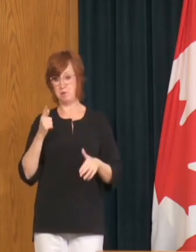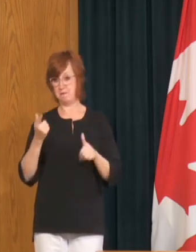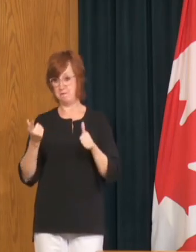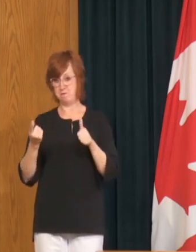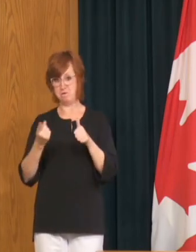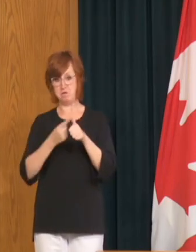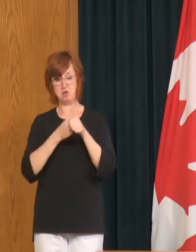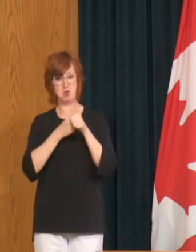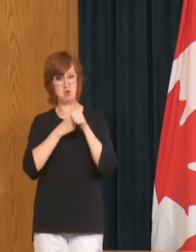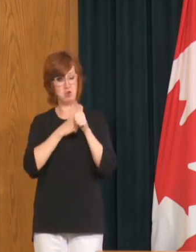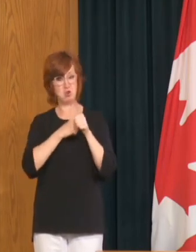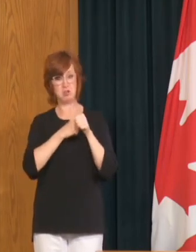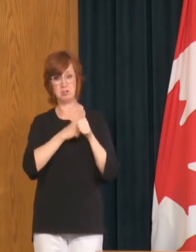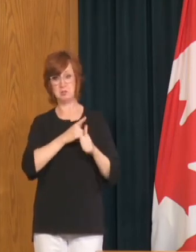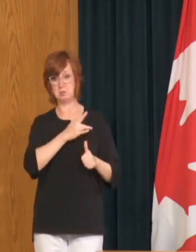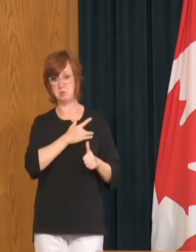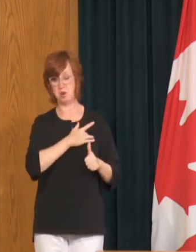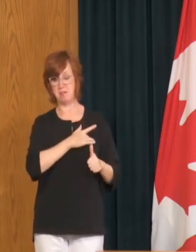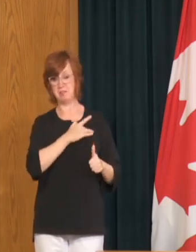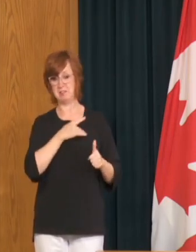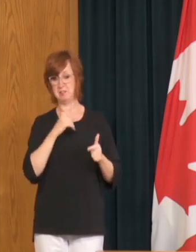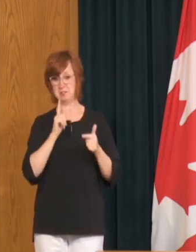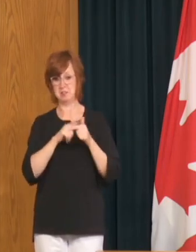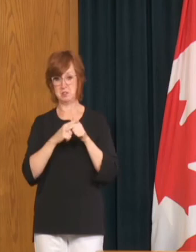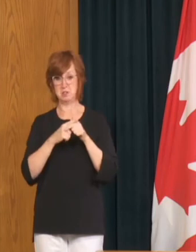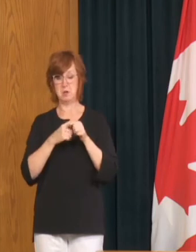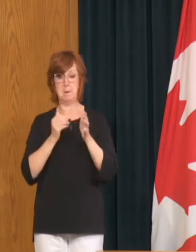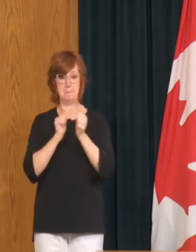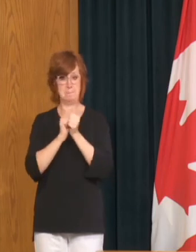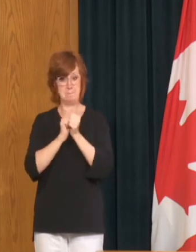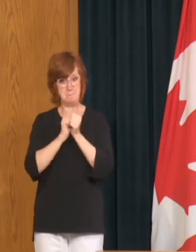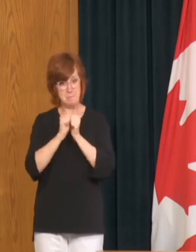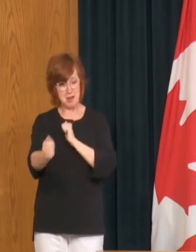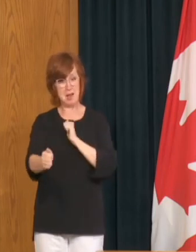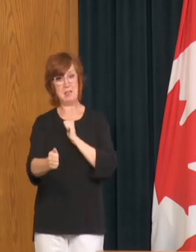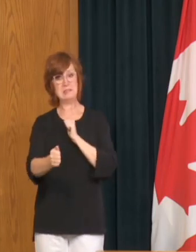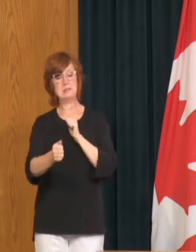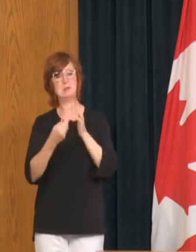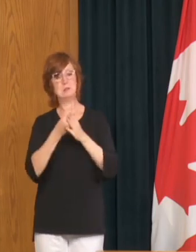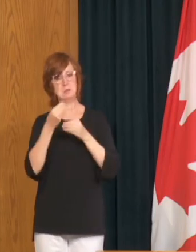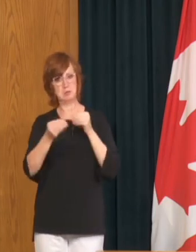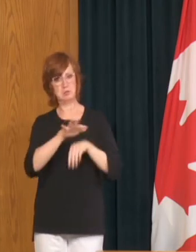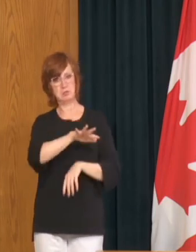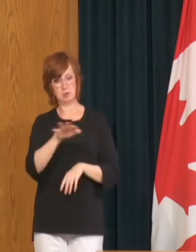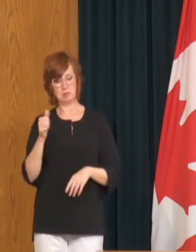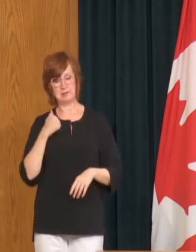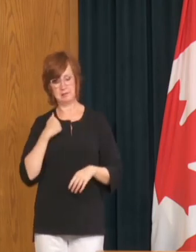with full legislative scrutiny here in this nation.